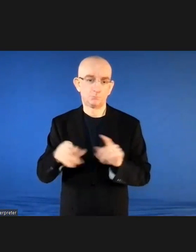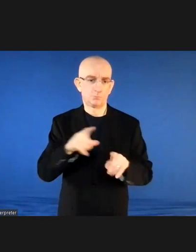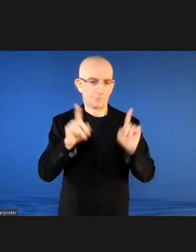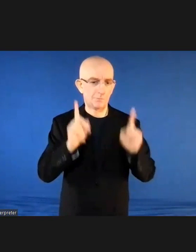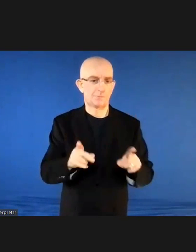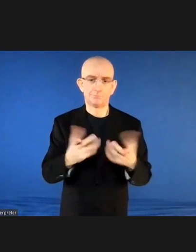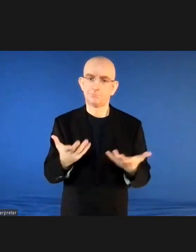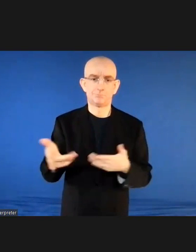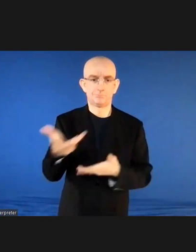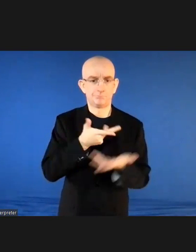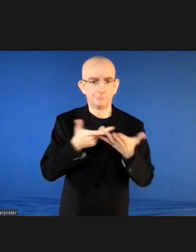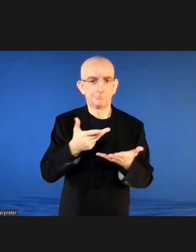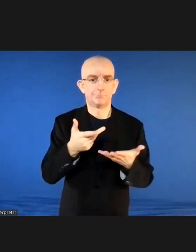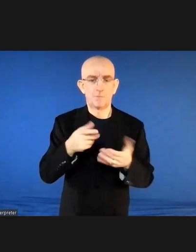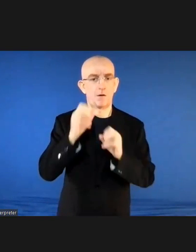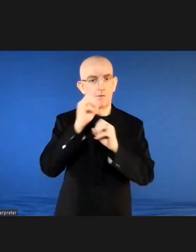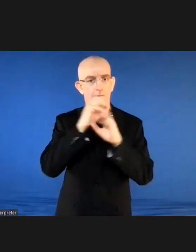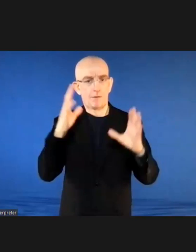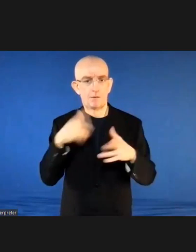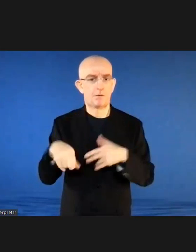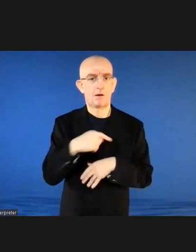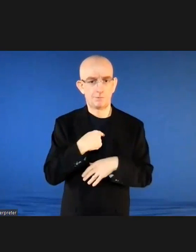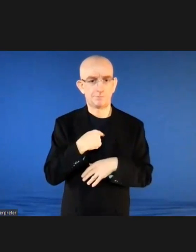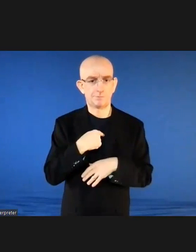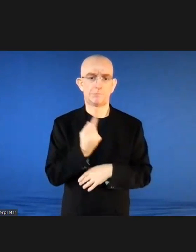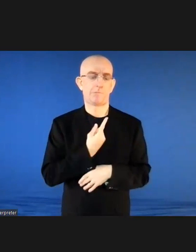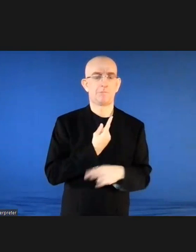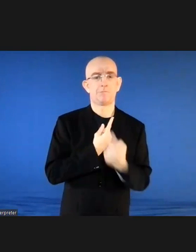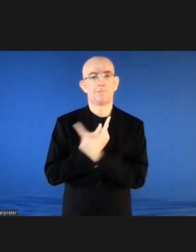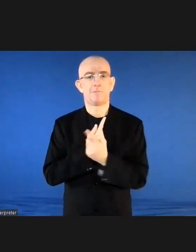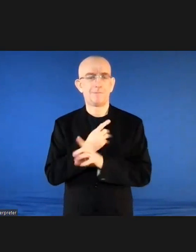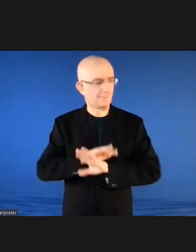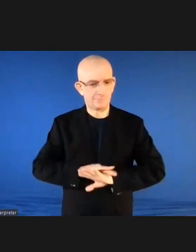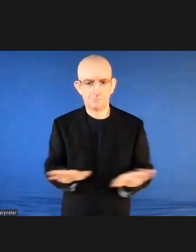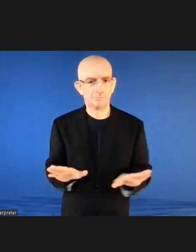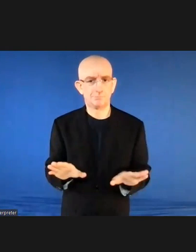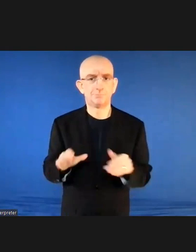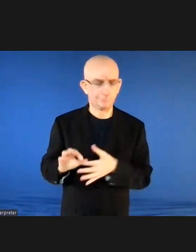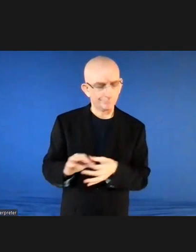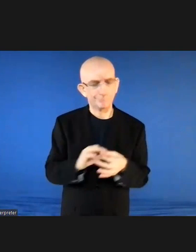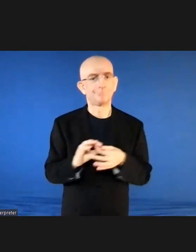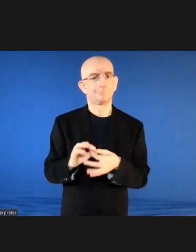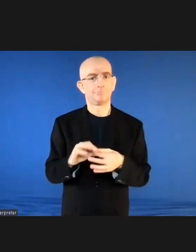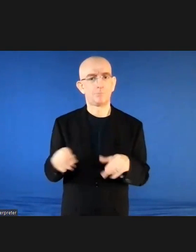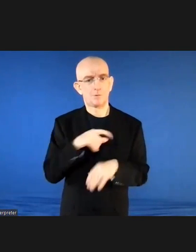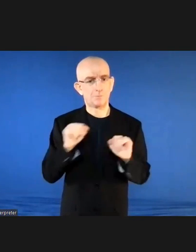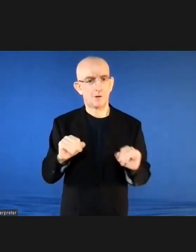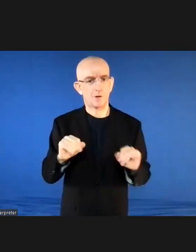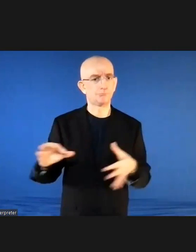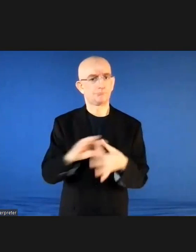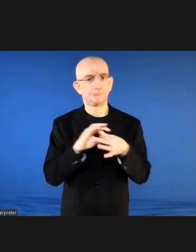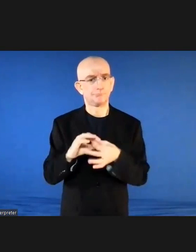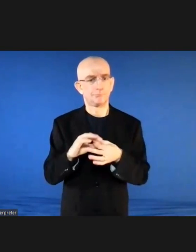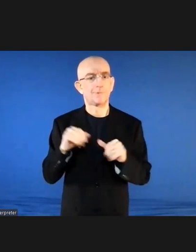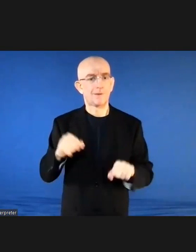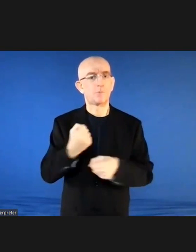unhelpful incentives. And then we must also collaborate with organisations of persons with disabilities